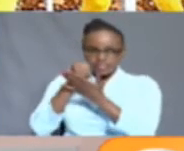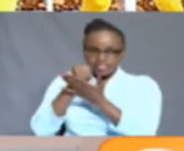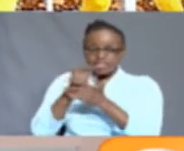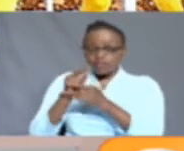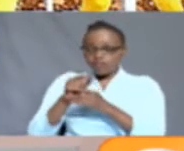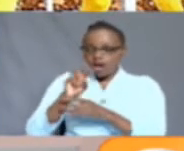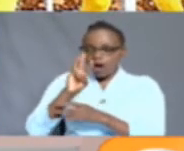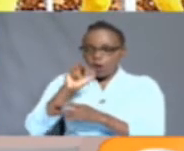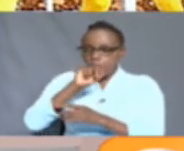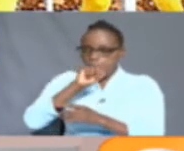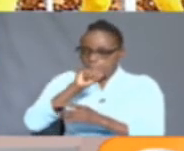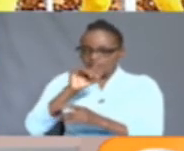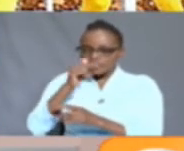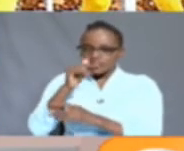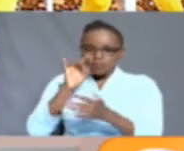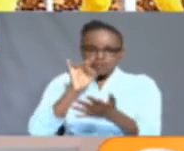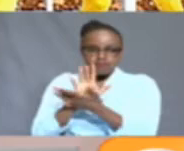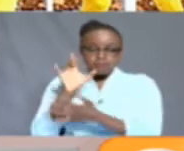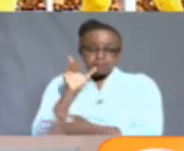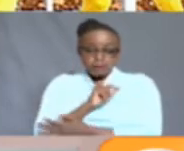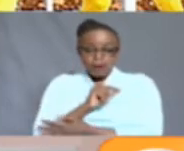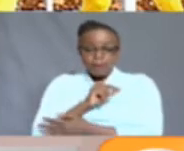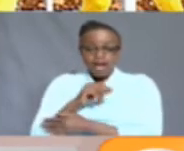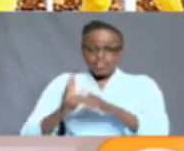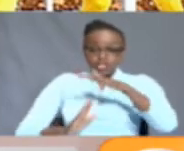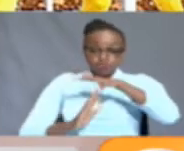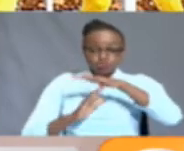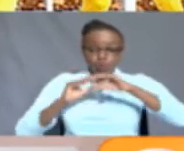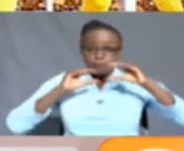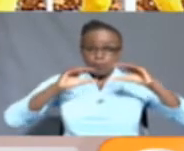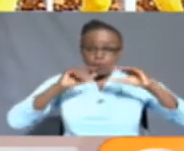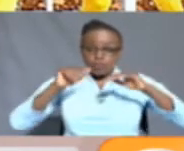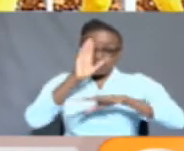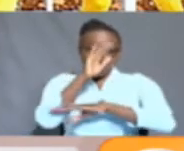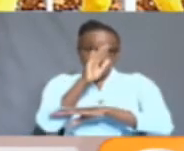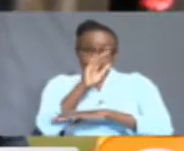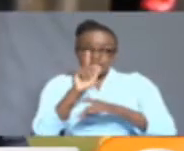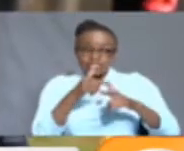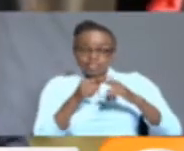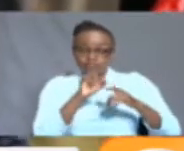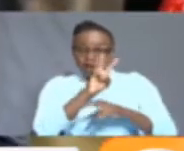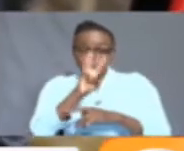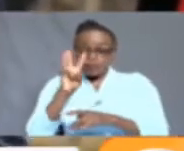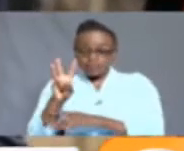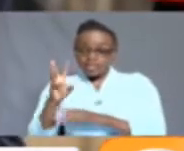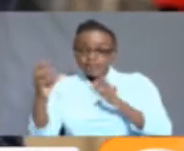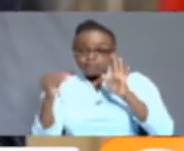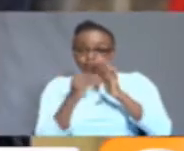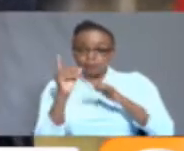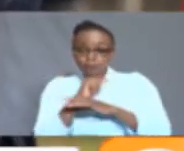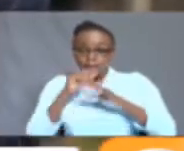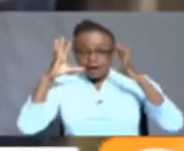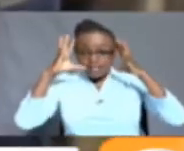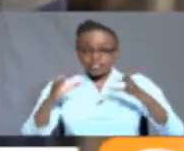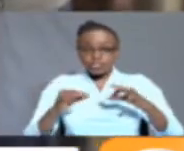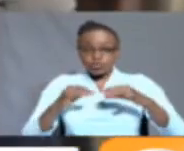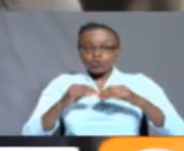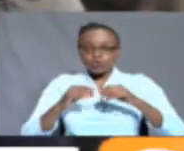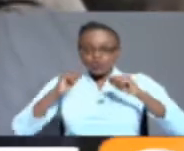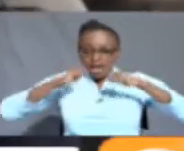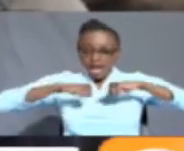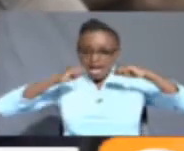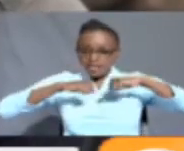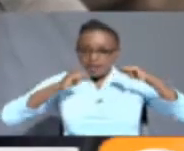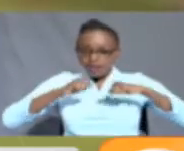FC fired head coach Ahmed Muhammed Mchulla this afternoon, and a statement on the club's website said the decision was reached by mutual consent,